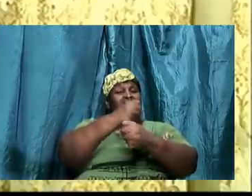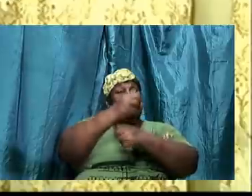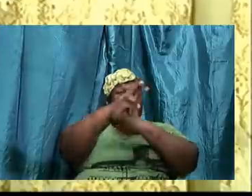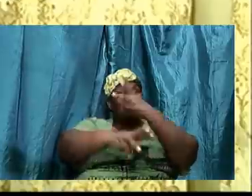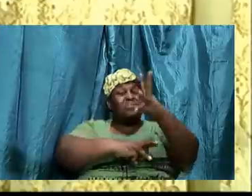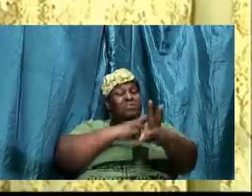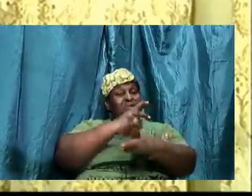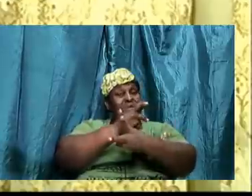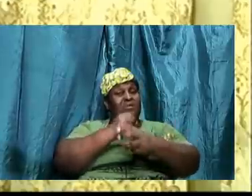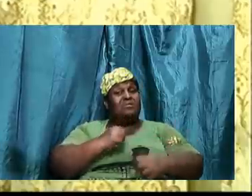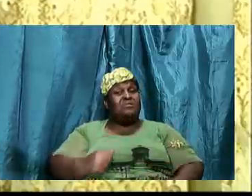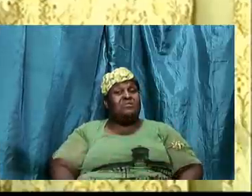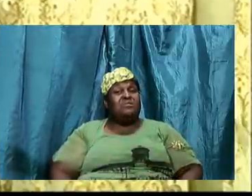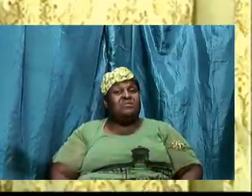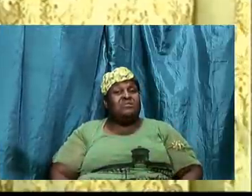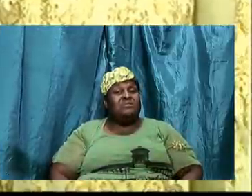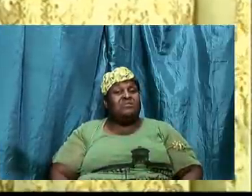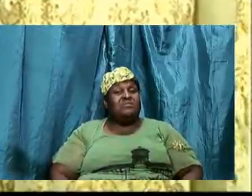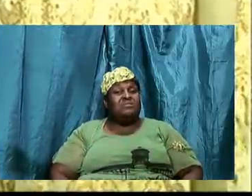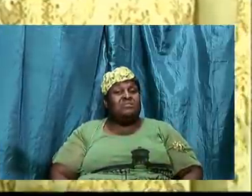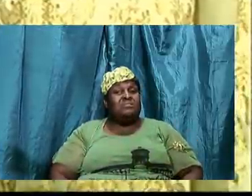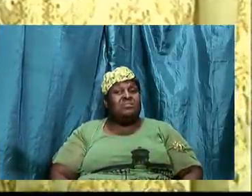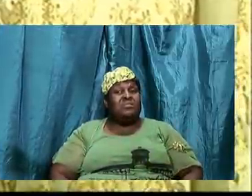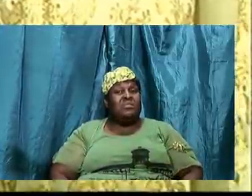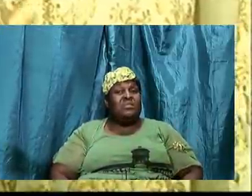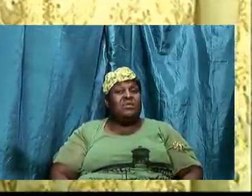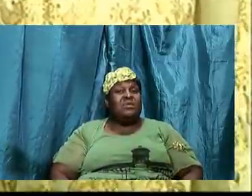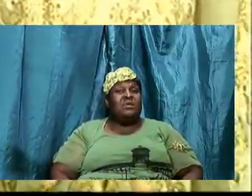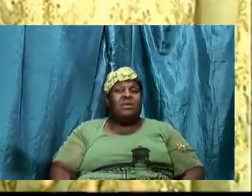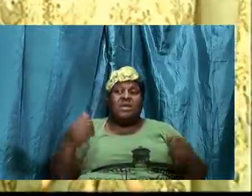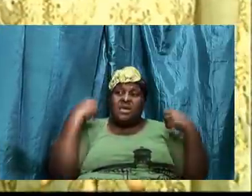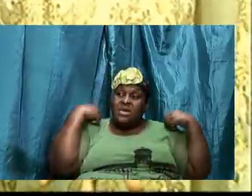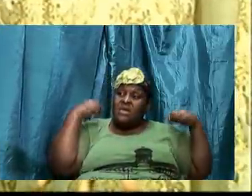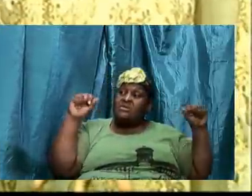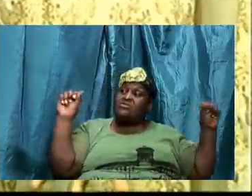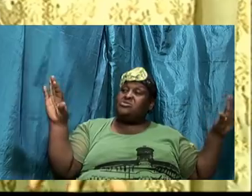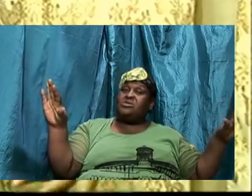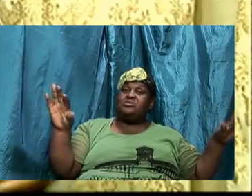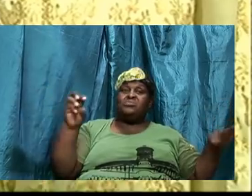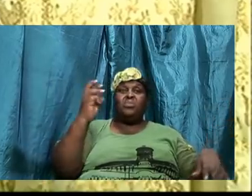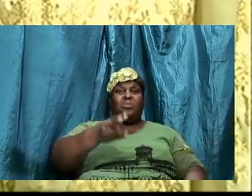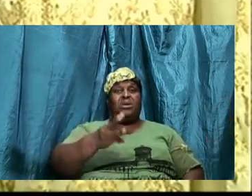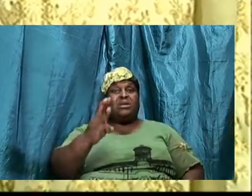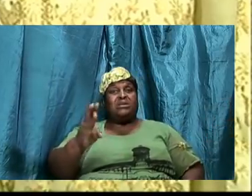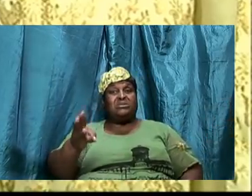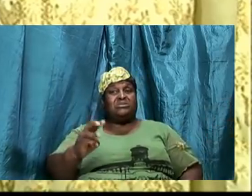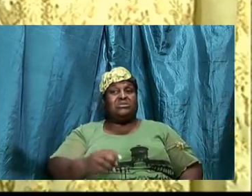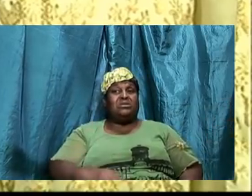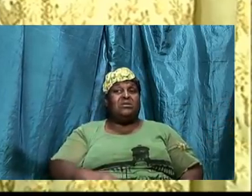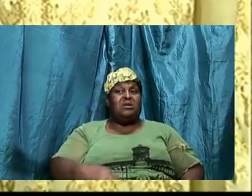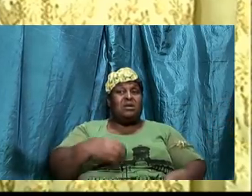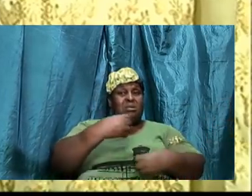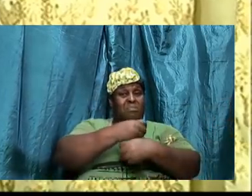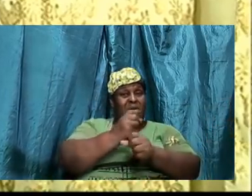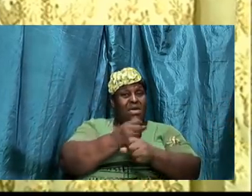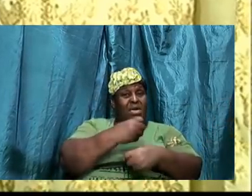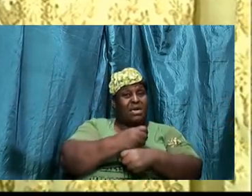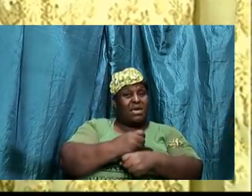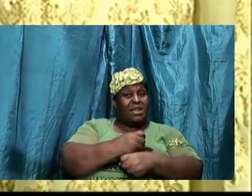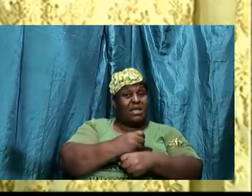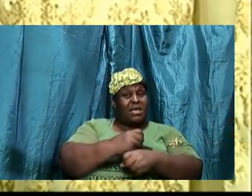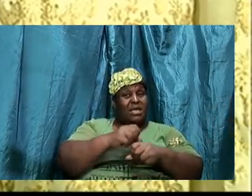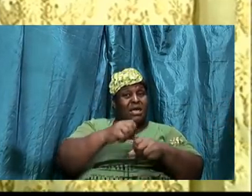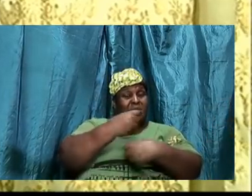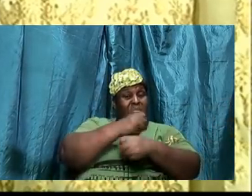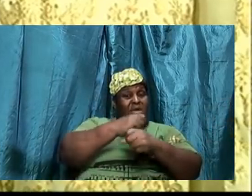They were witness to The molding and the forming of man,